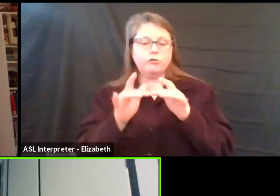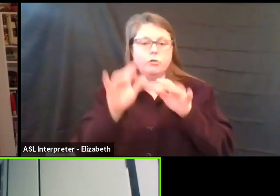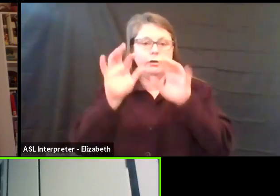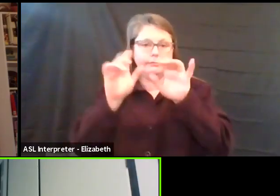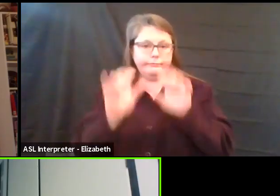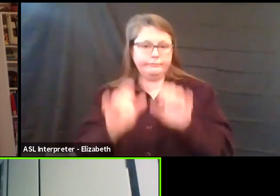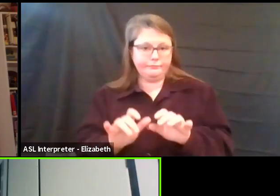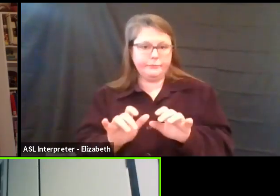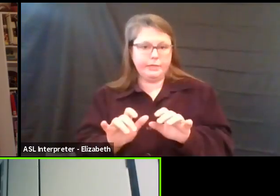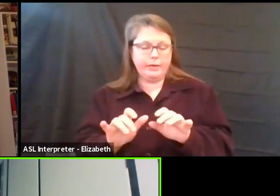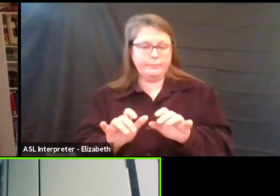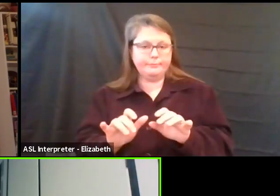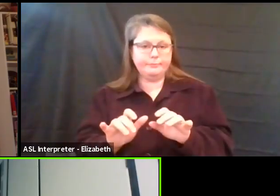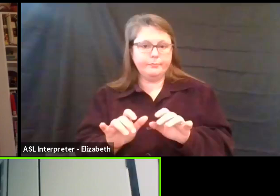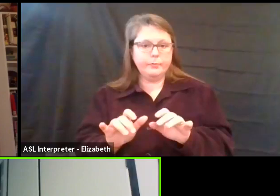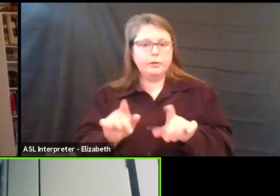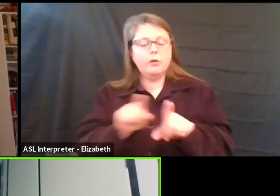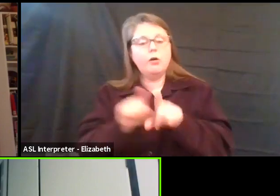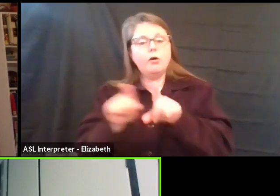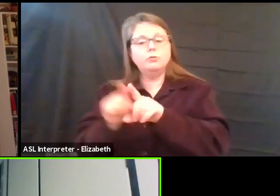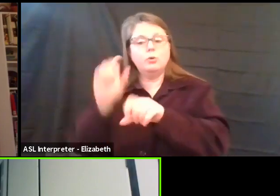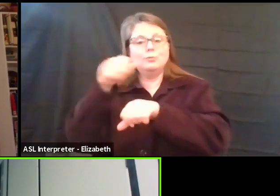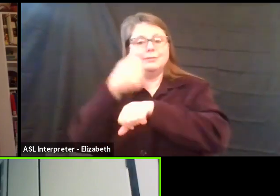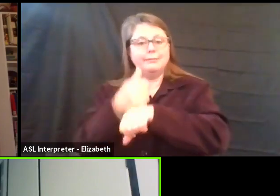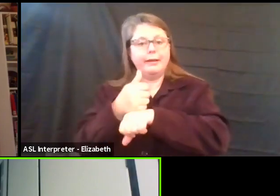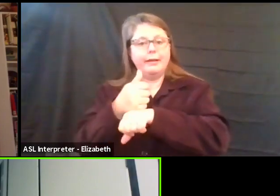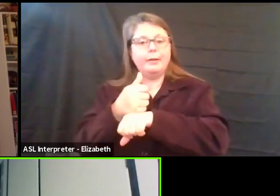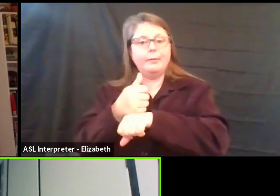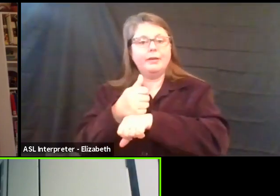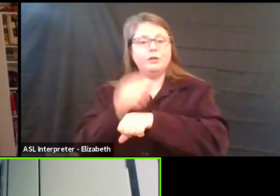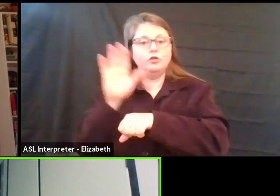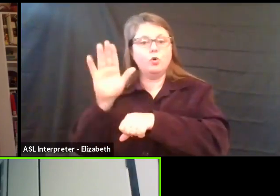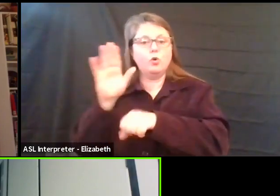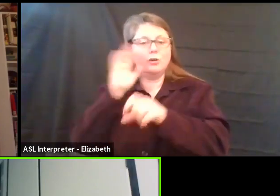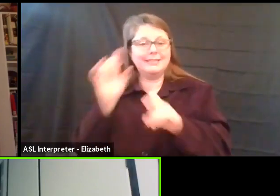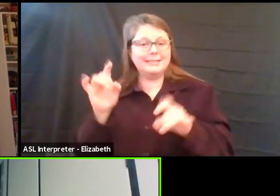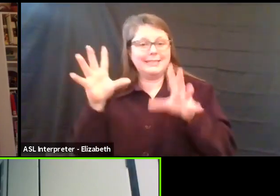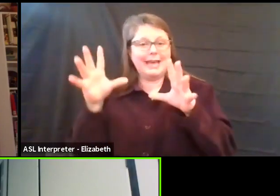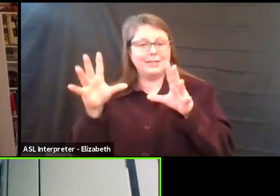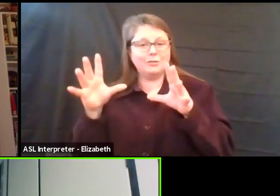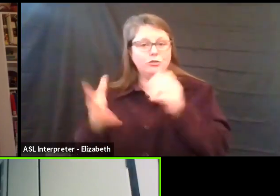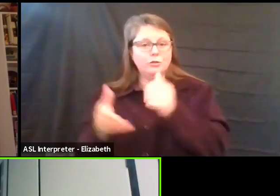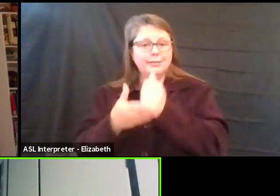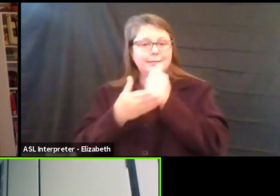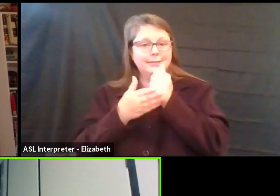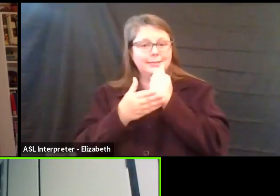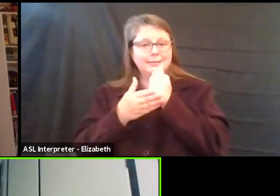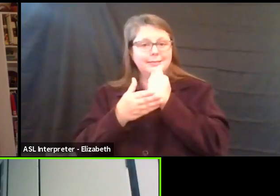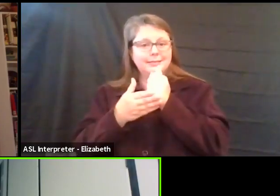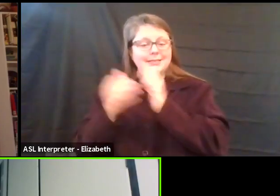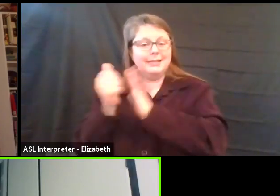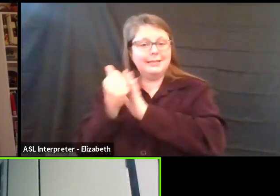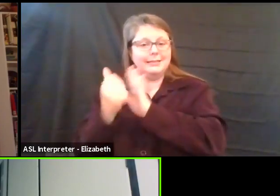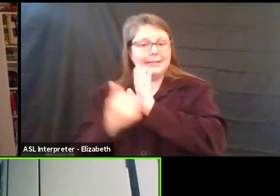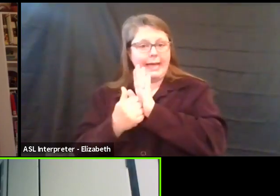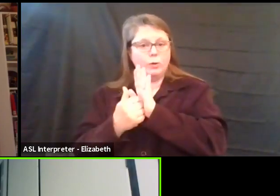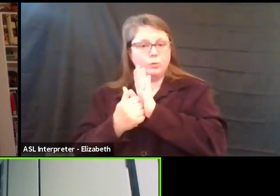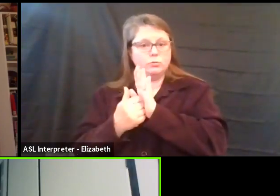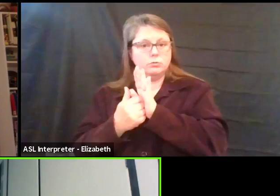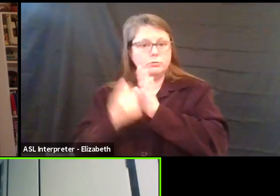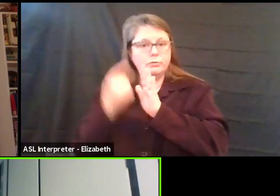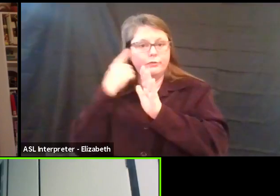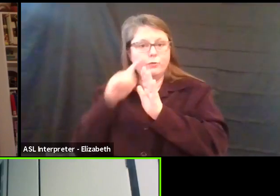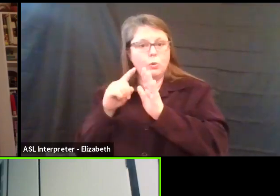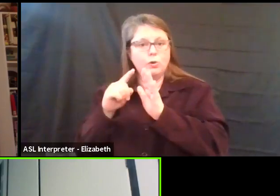also set up a disaster assistance account that will allow you in the future to monitor your case and check